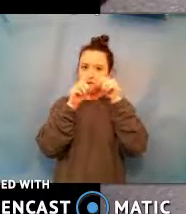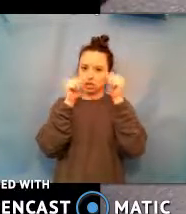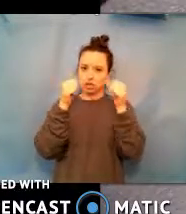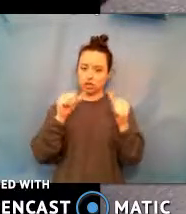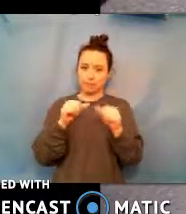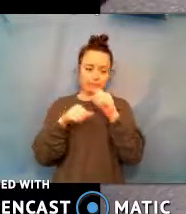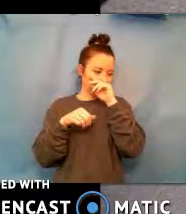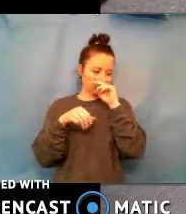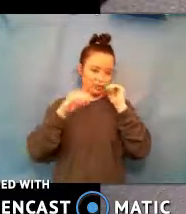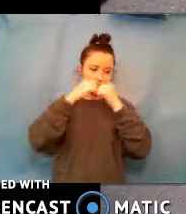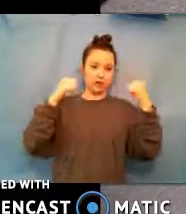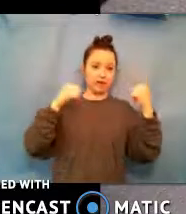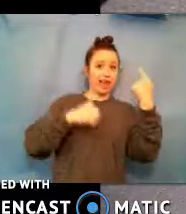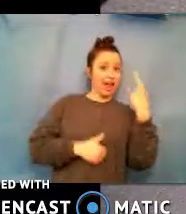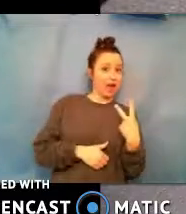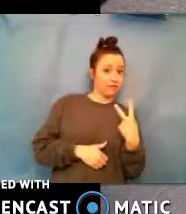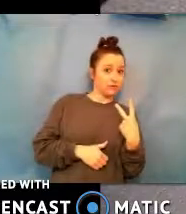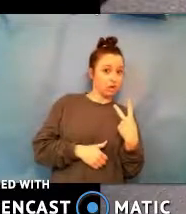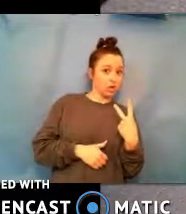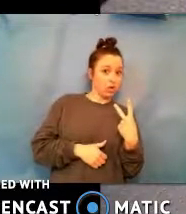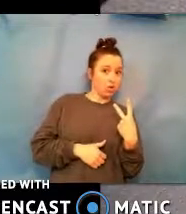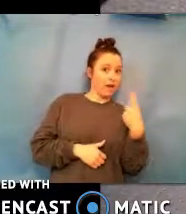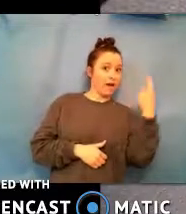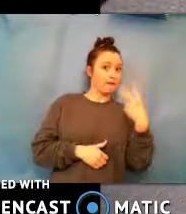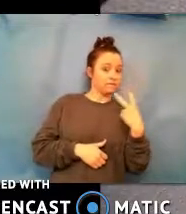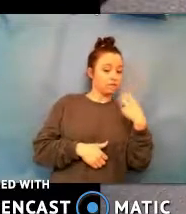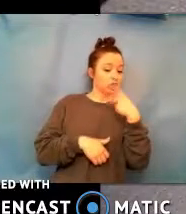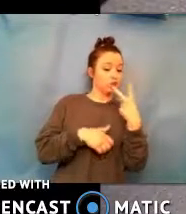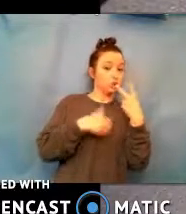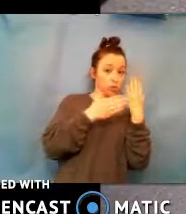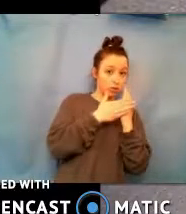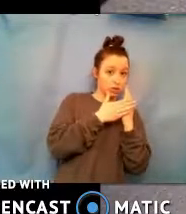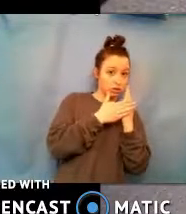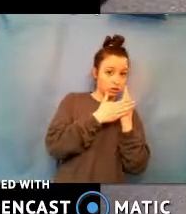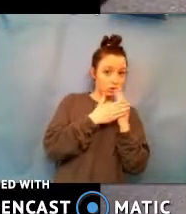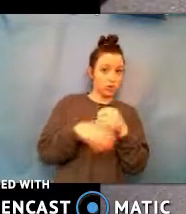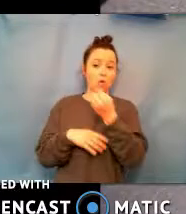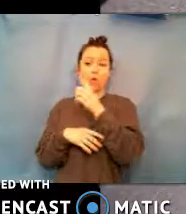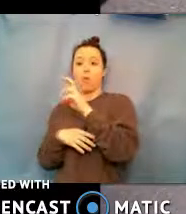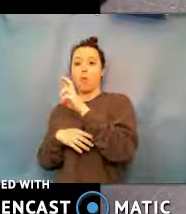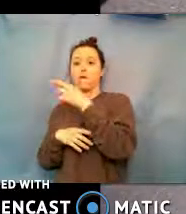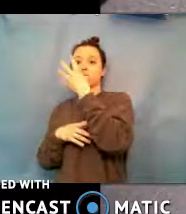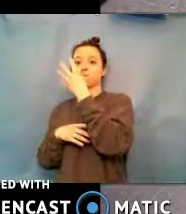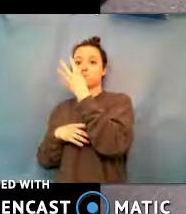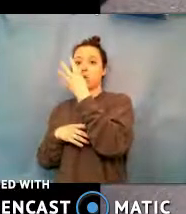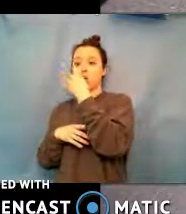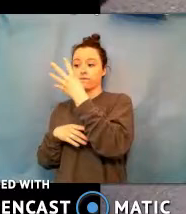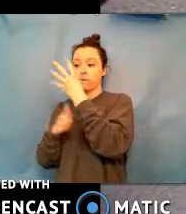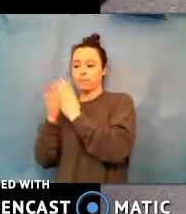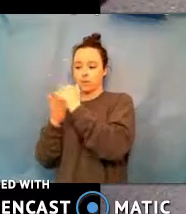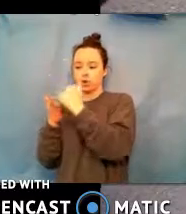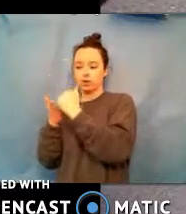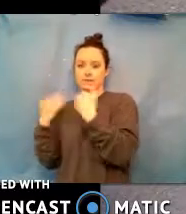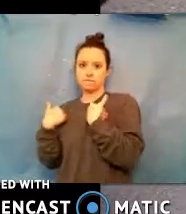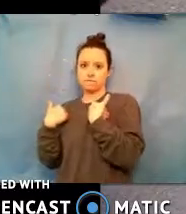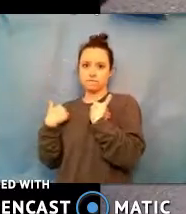And you're going to put them and decide if they have halves, so they have two pieces that are the same, or if they're fourths and have four pieces that are